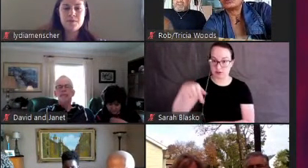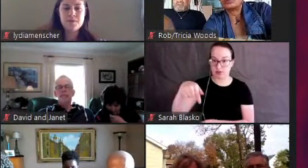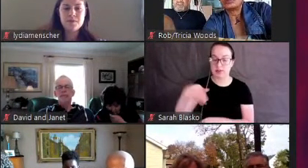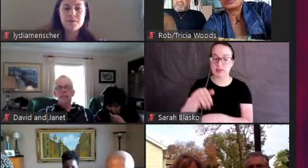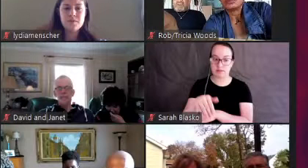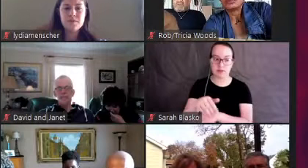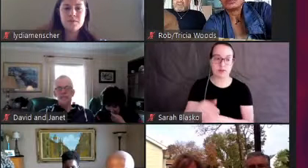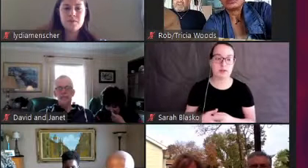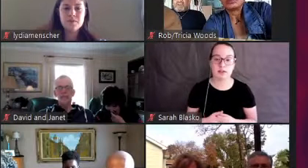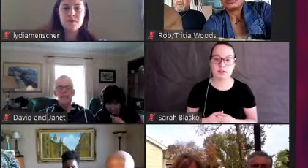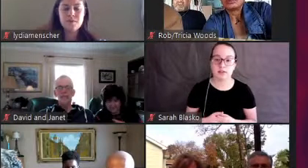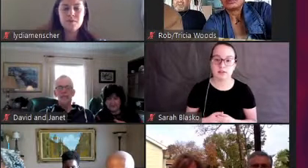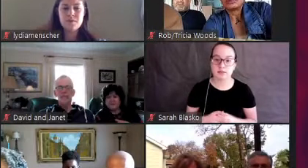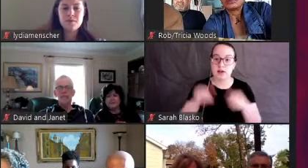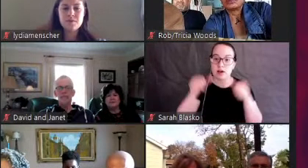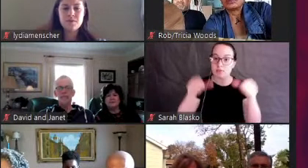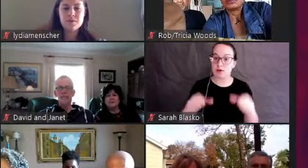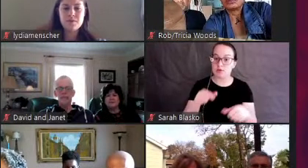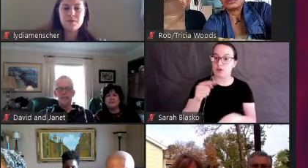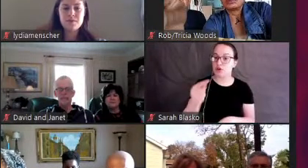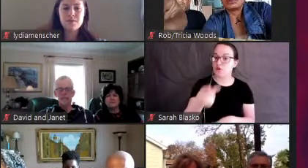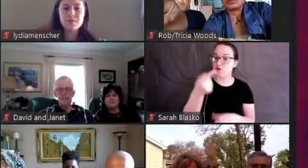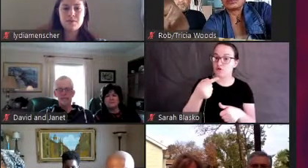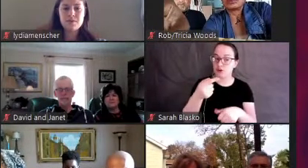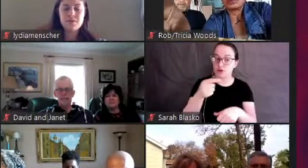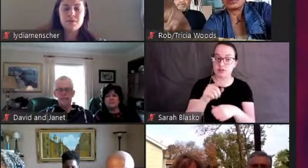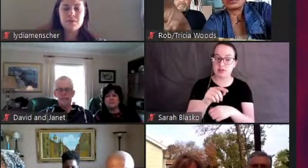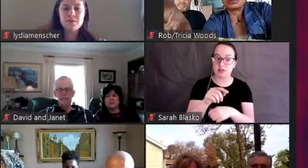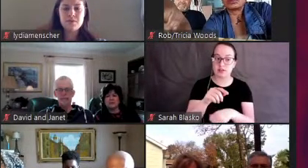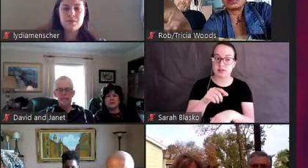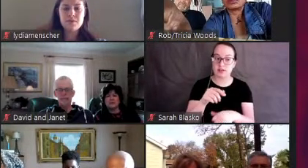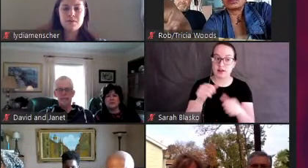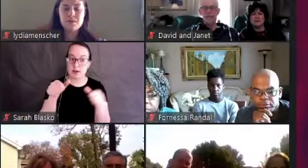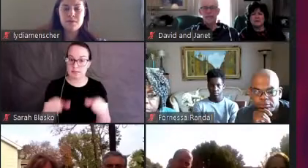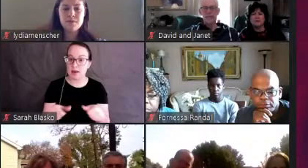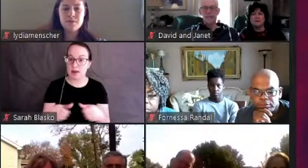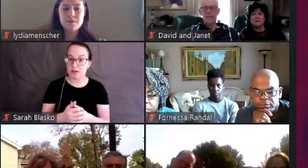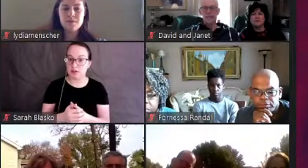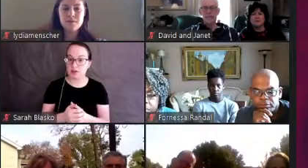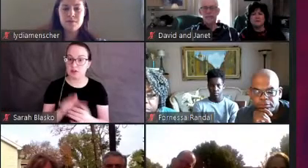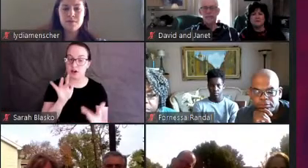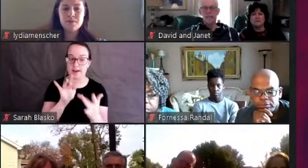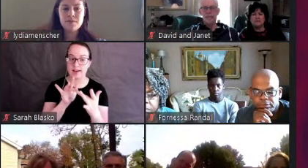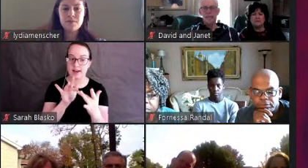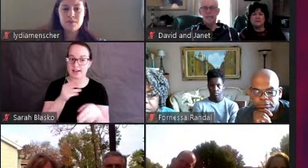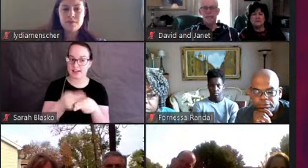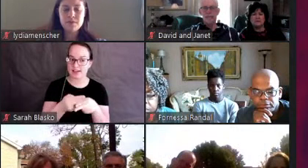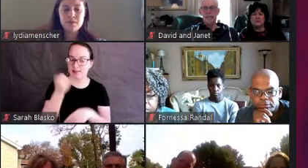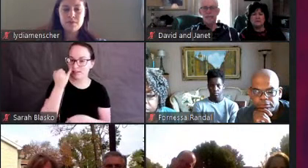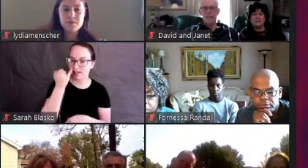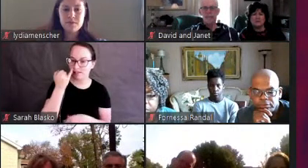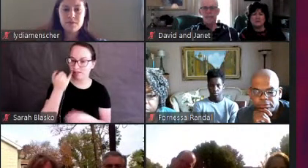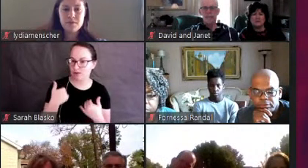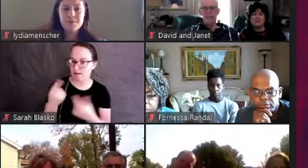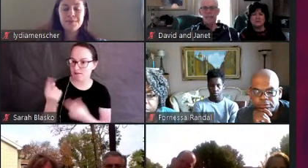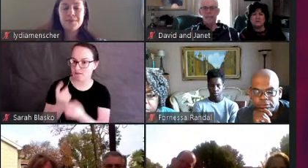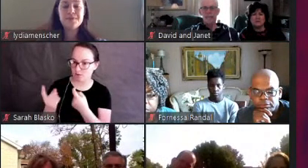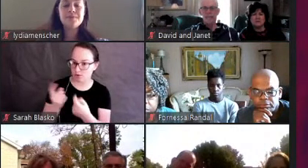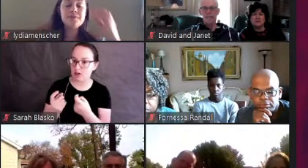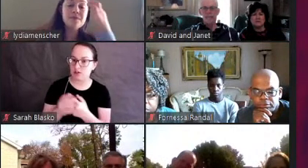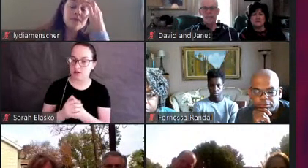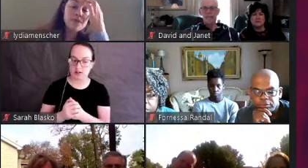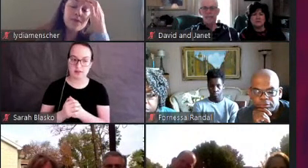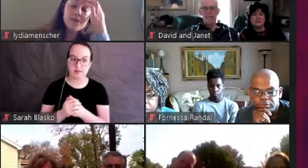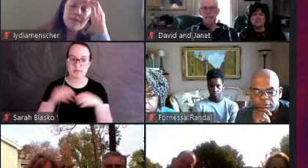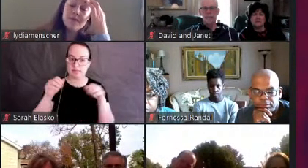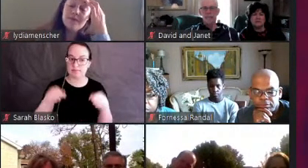on the first page of the document are contact names in case you have questions. Feel free to reach out to anyone on this list with